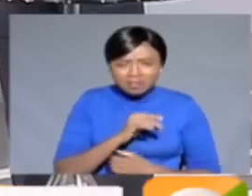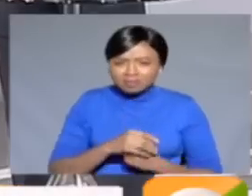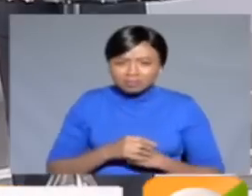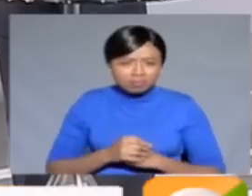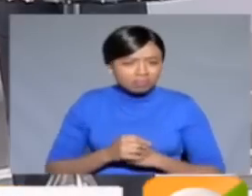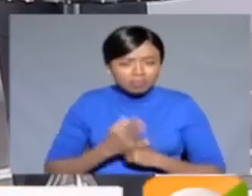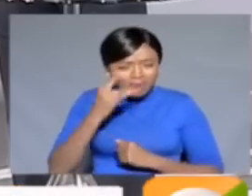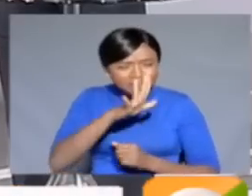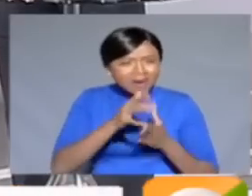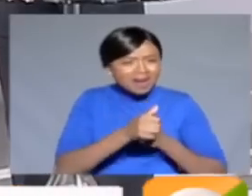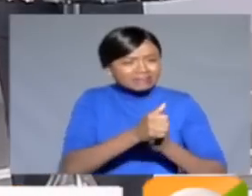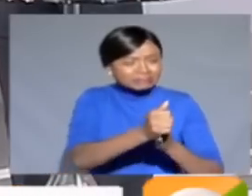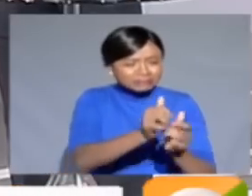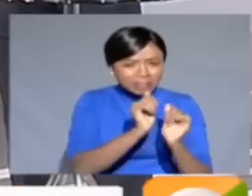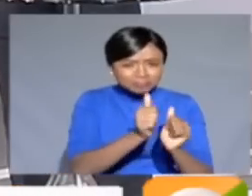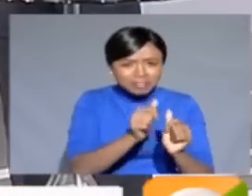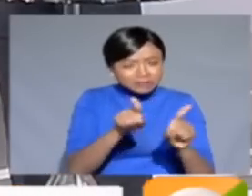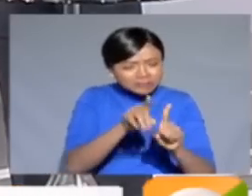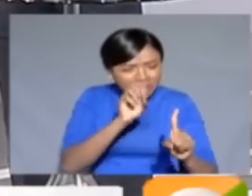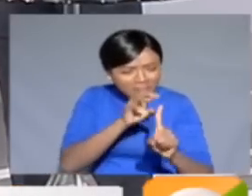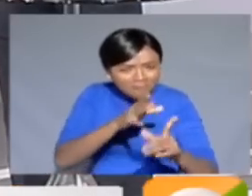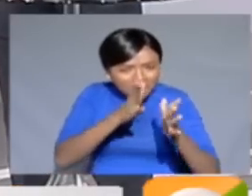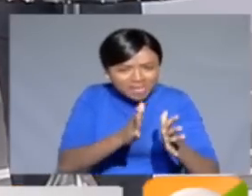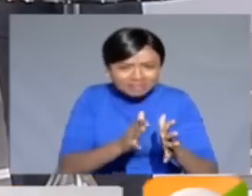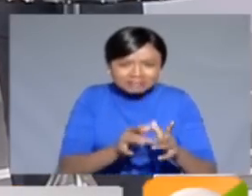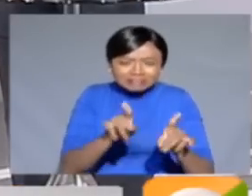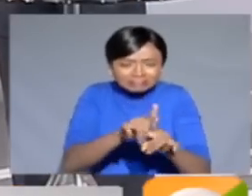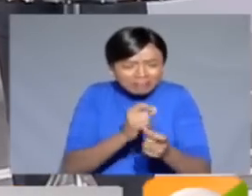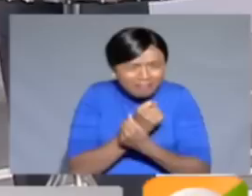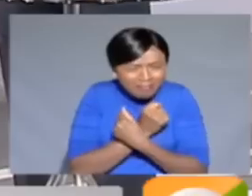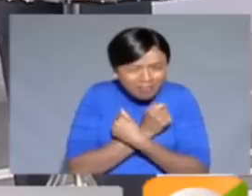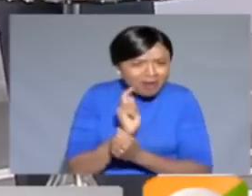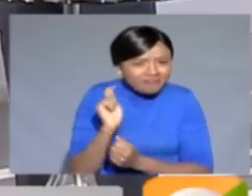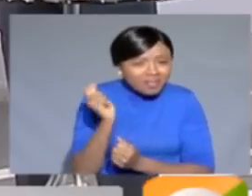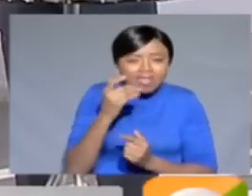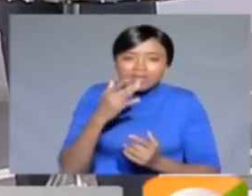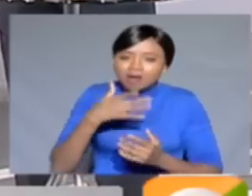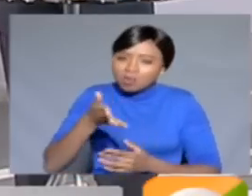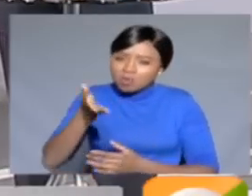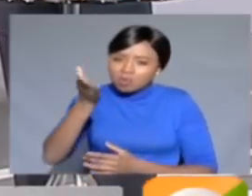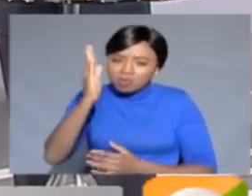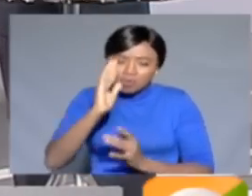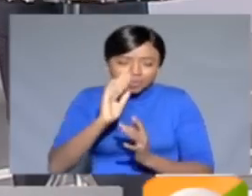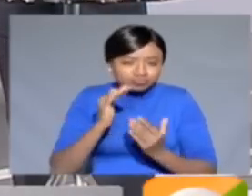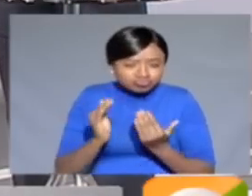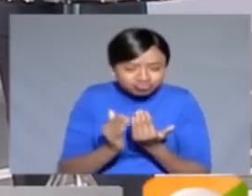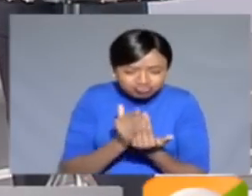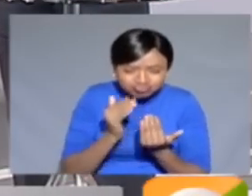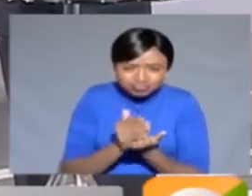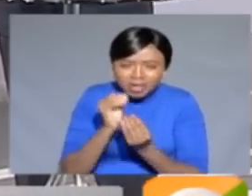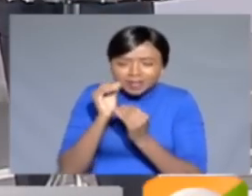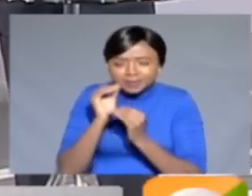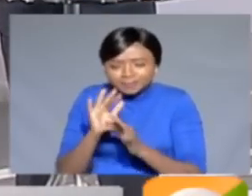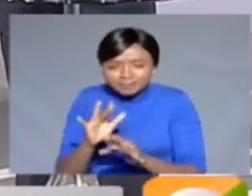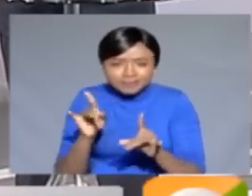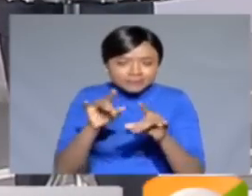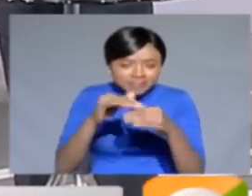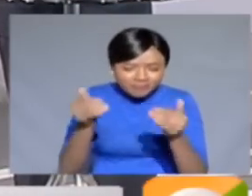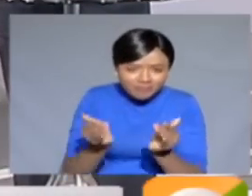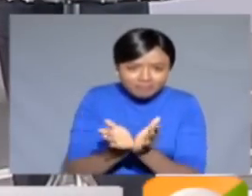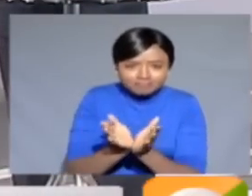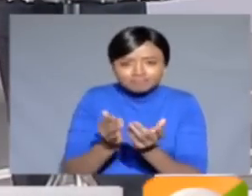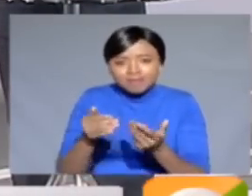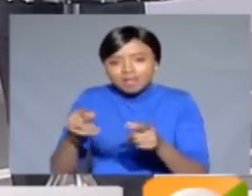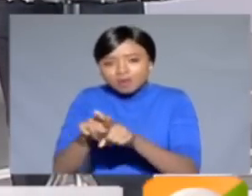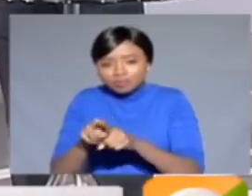an iconic leader, mentor, and patriot by all means. May God comfort the family, Safaricom, and all